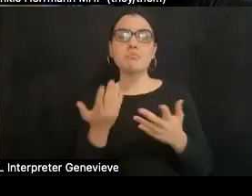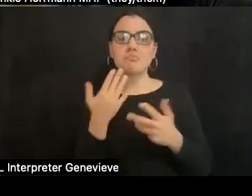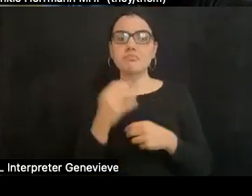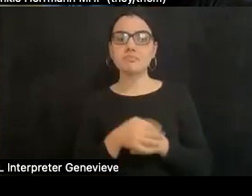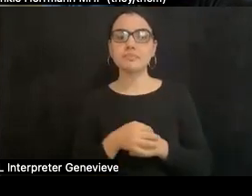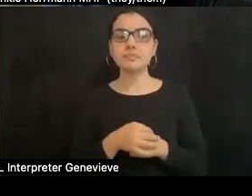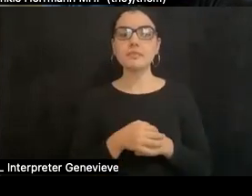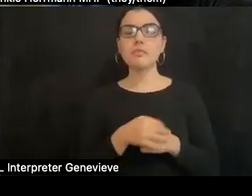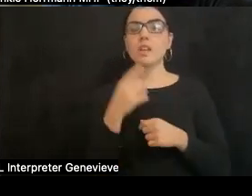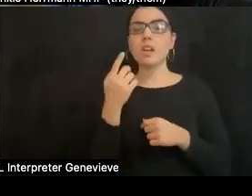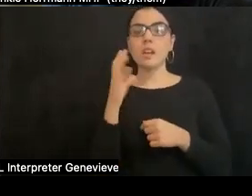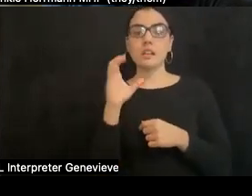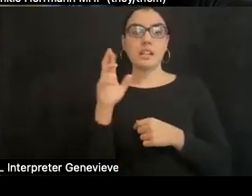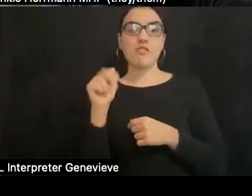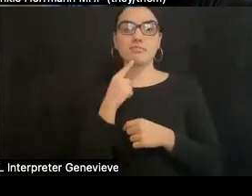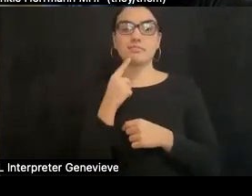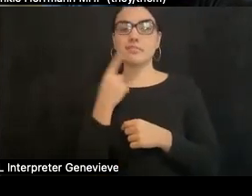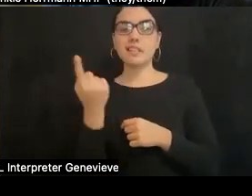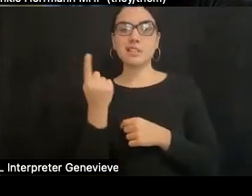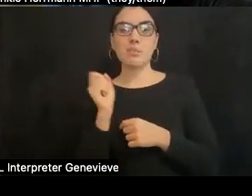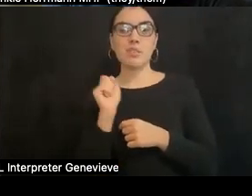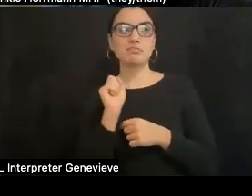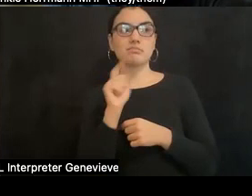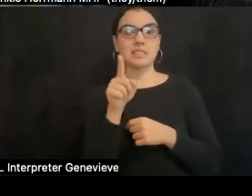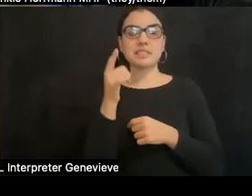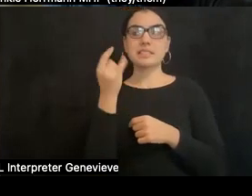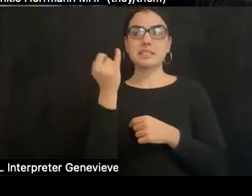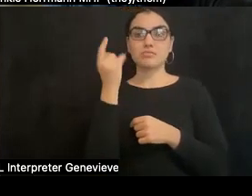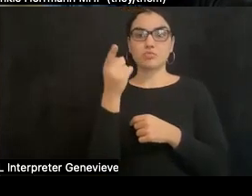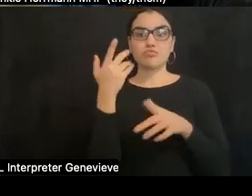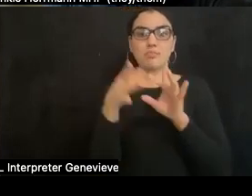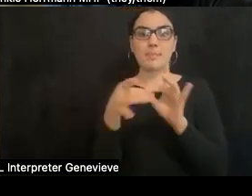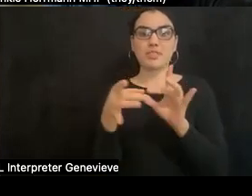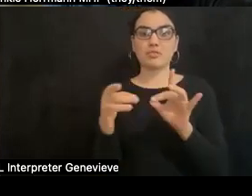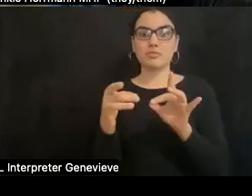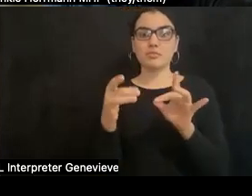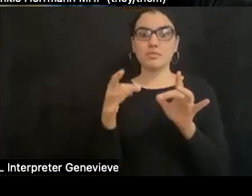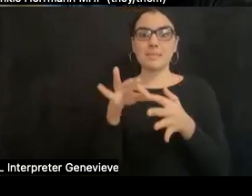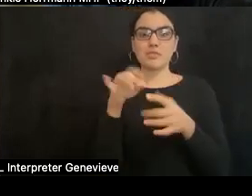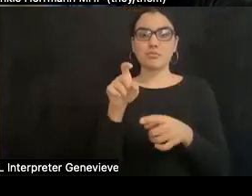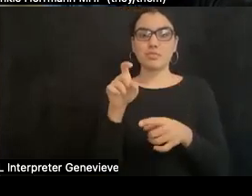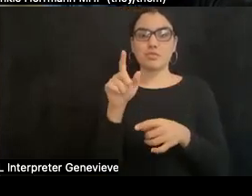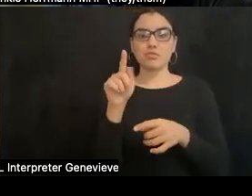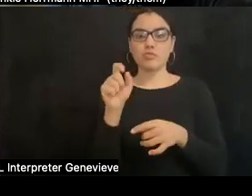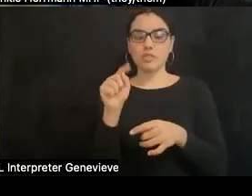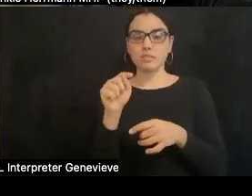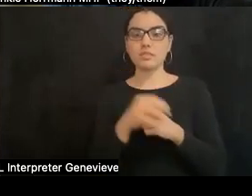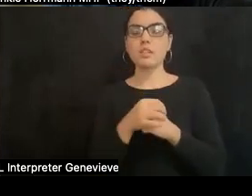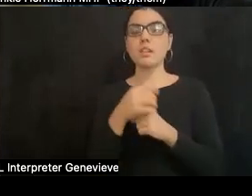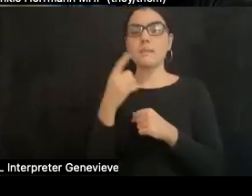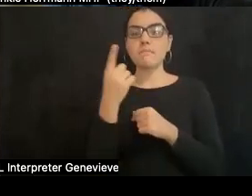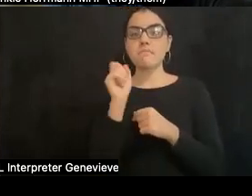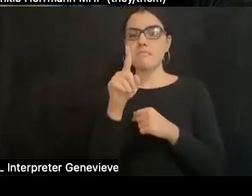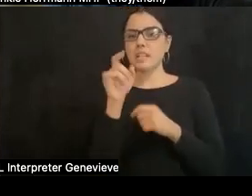Someone had also, since you mentioned some of those, the special needs trusts and all of that, somebody had asked if you could go over